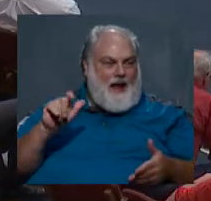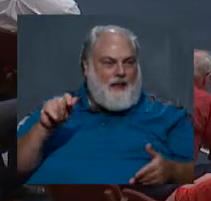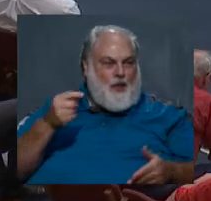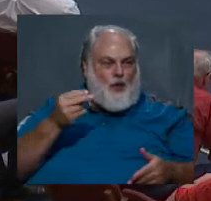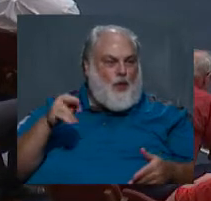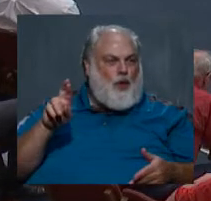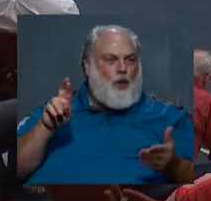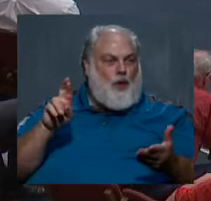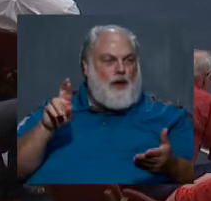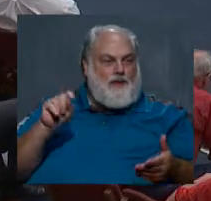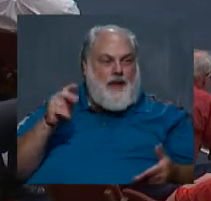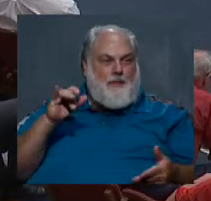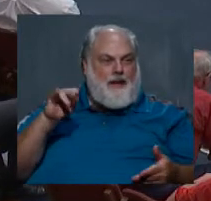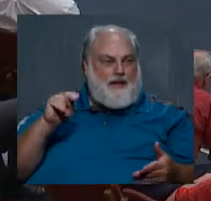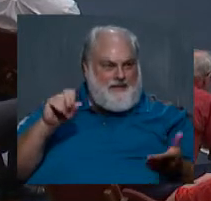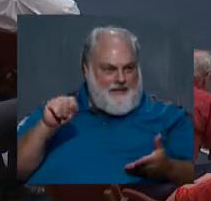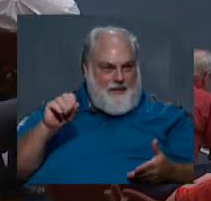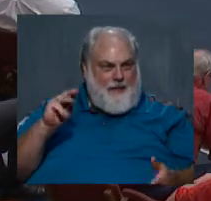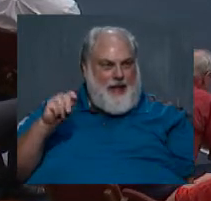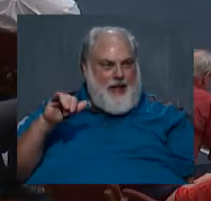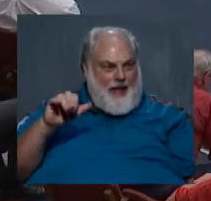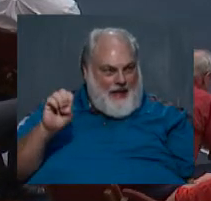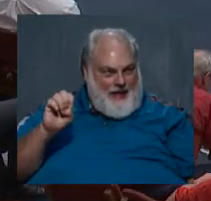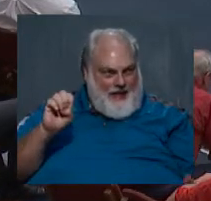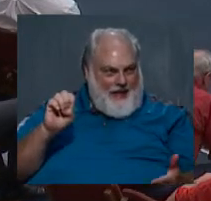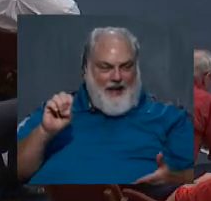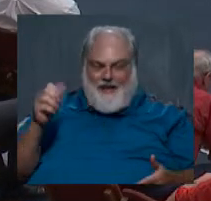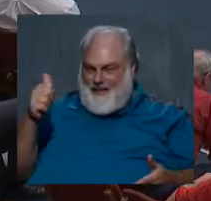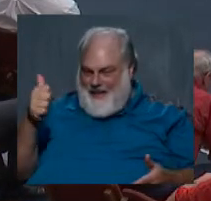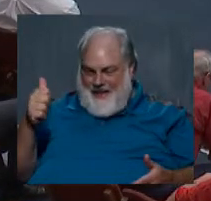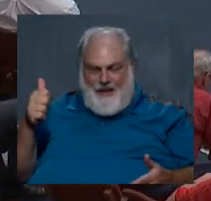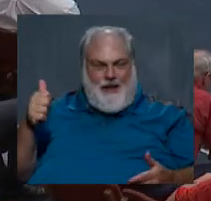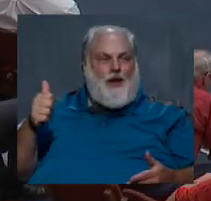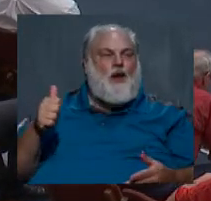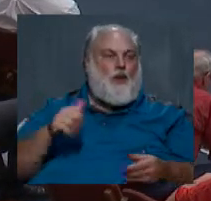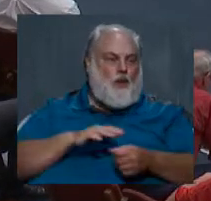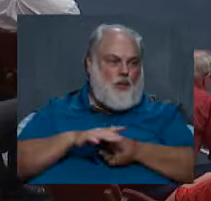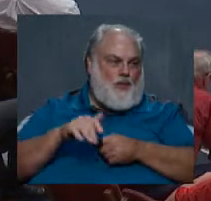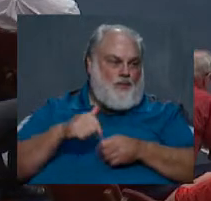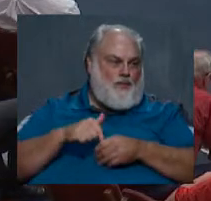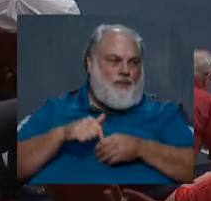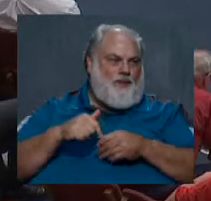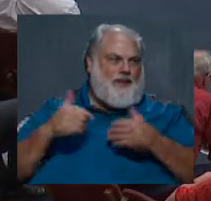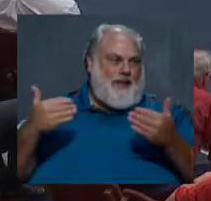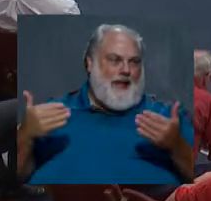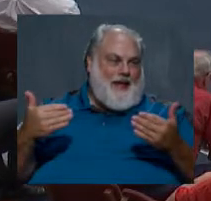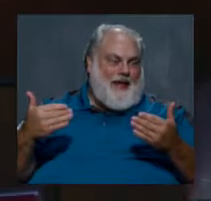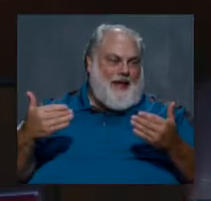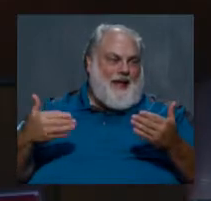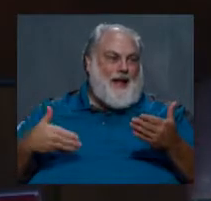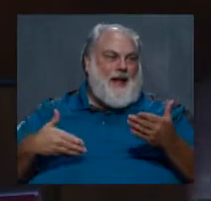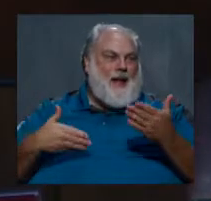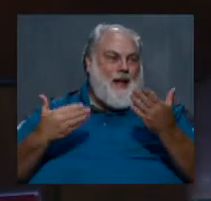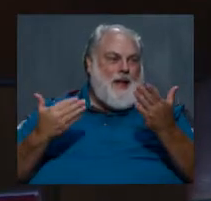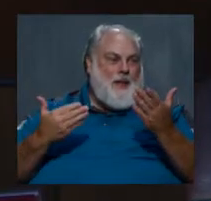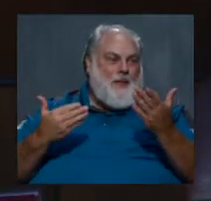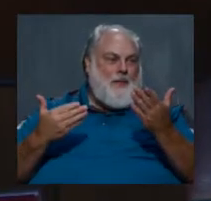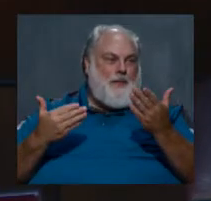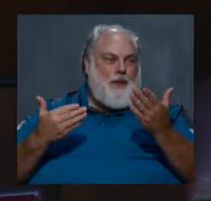Here. Commissioner Steppens? Here. Commissioner May? Here. You have 10 members present. You do have a quorum. Now you can do your minutes. Okay, excellent. Thank